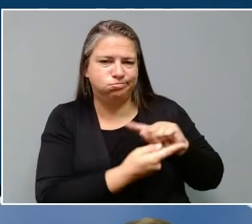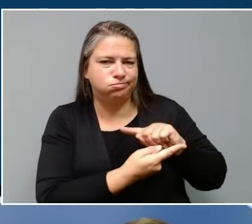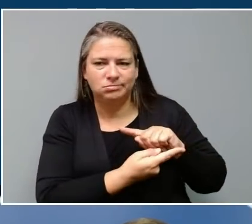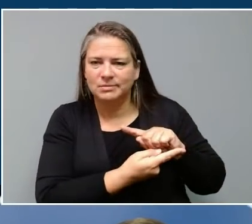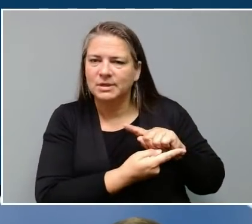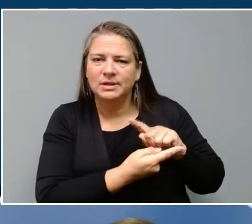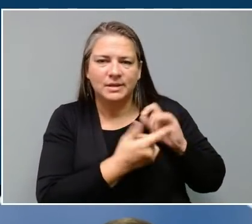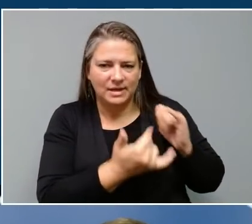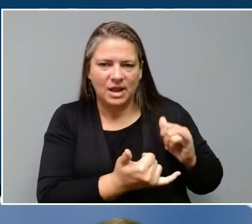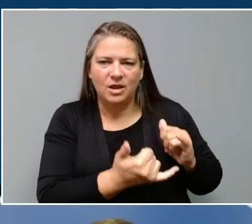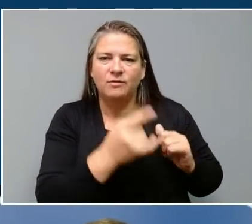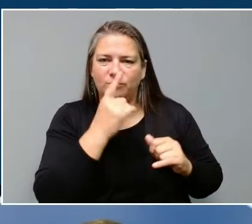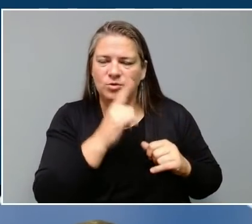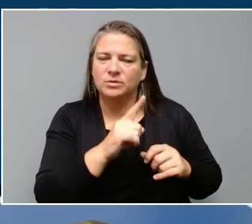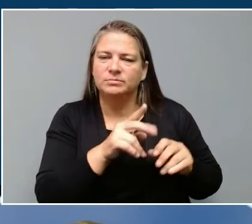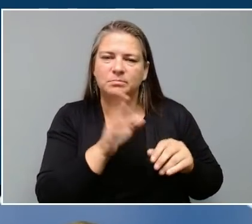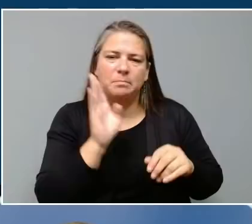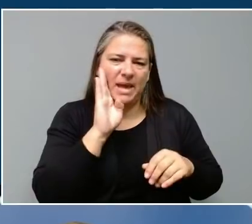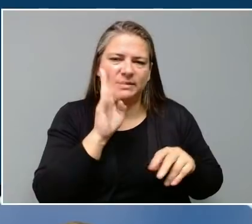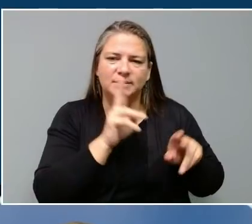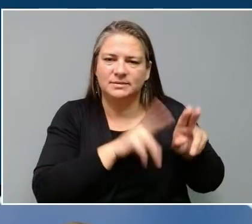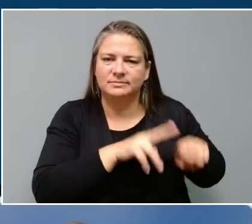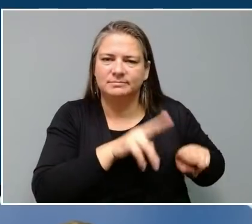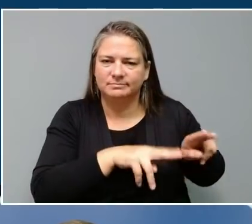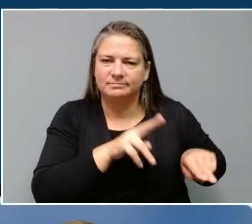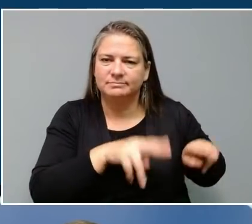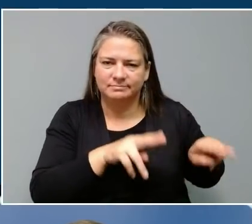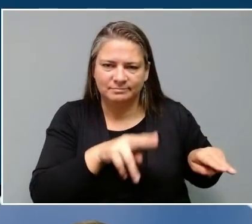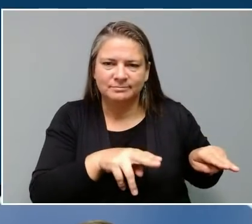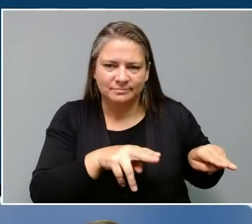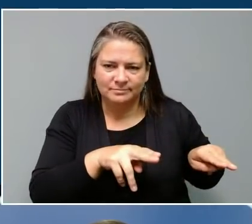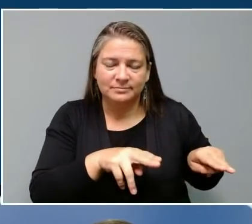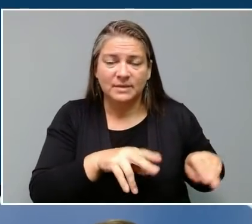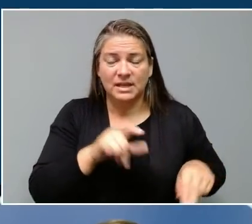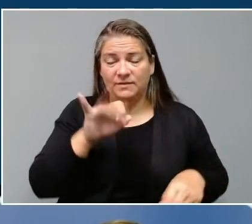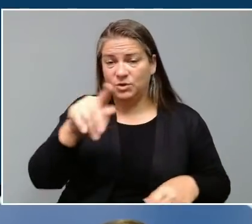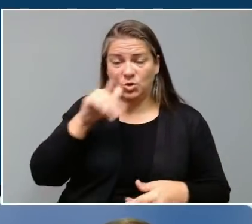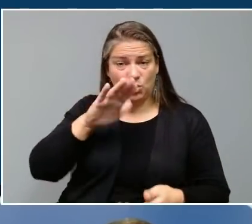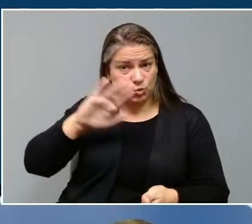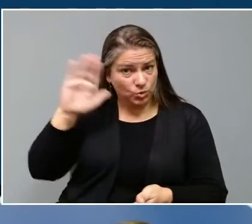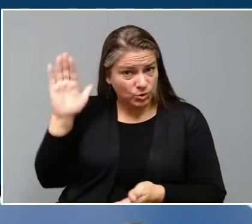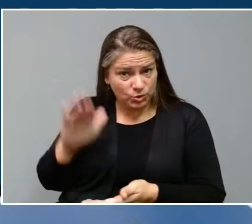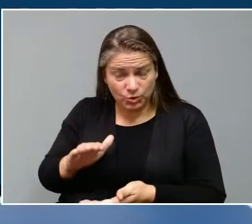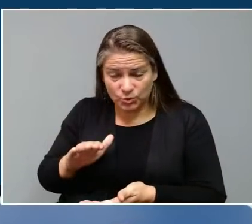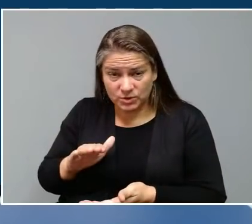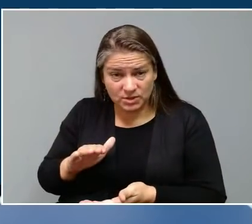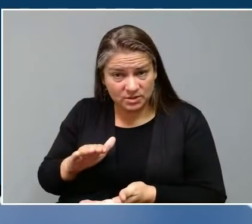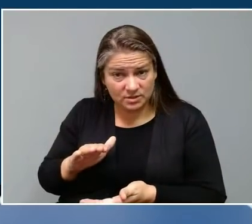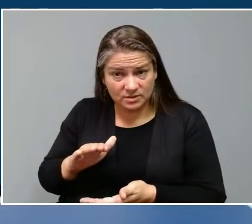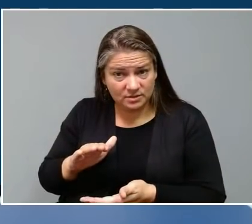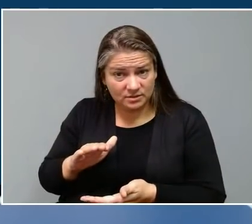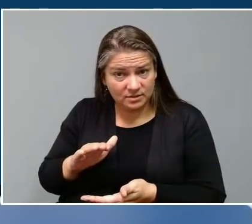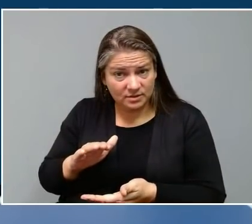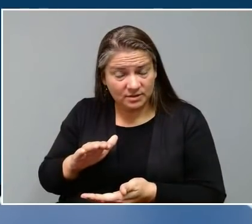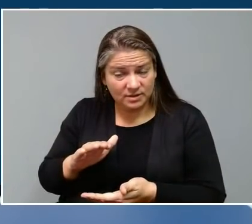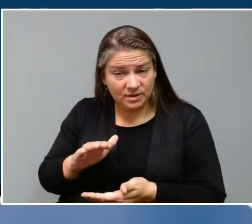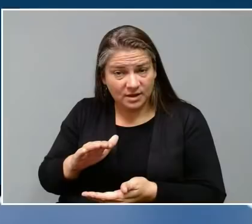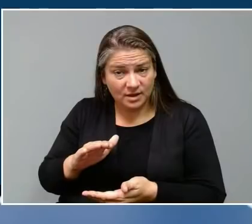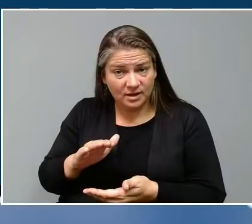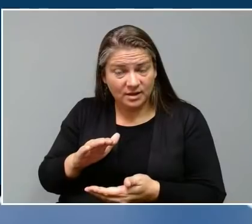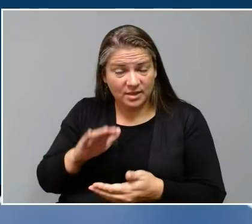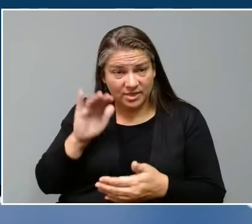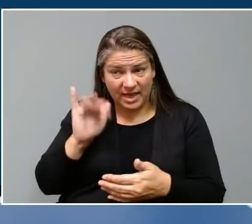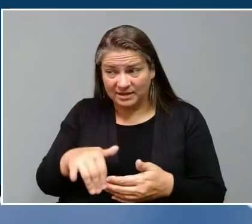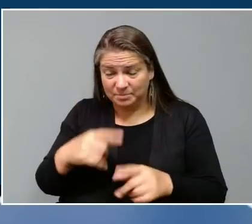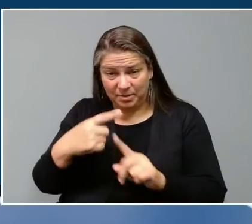reduce the amount of disease we have out there, we reduce the capacity for you to get help for anything other than COVID too. Let's